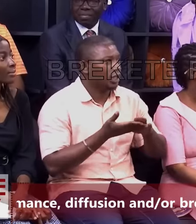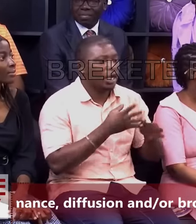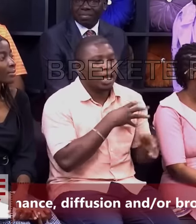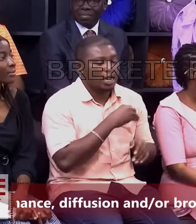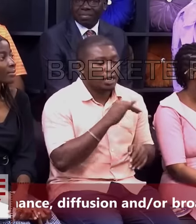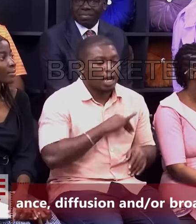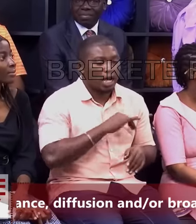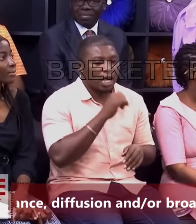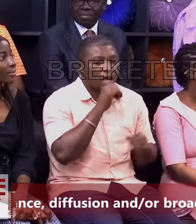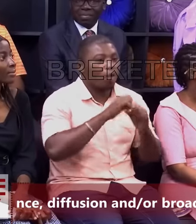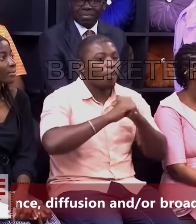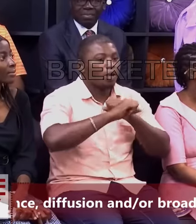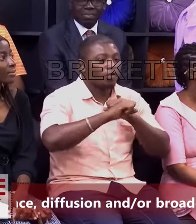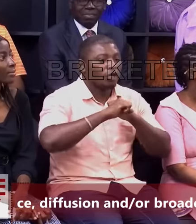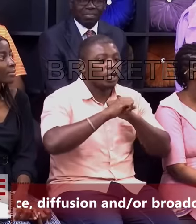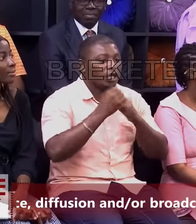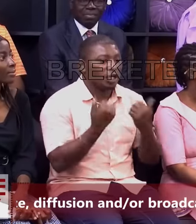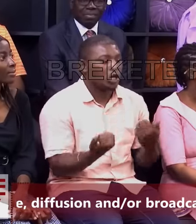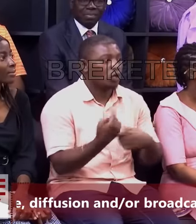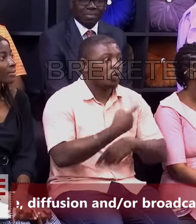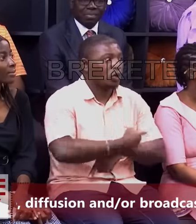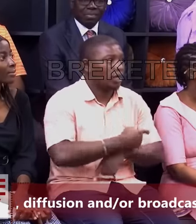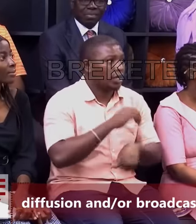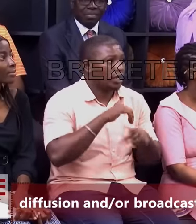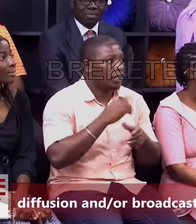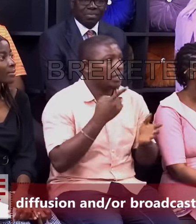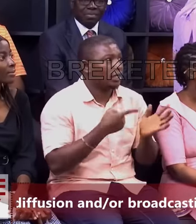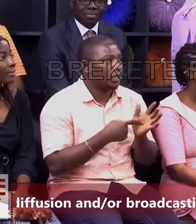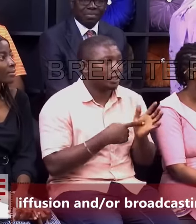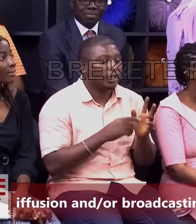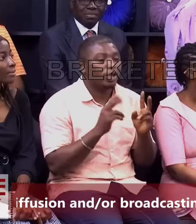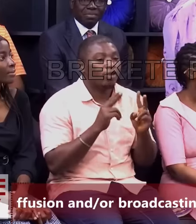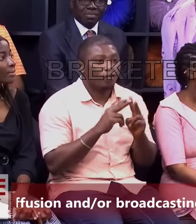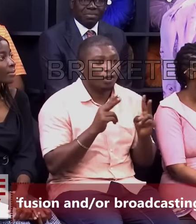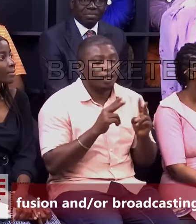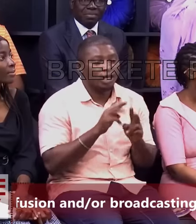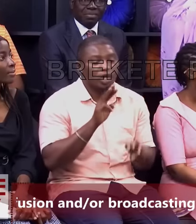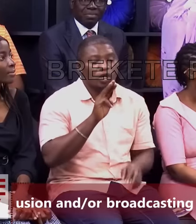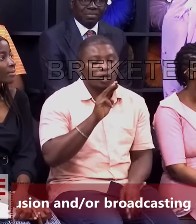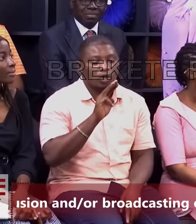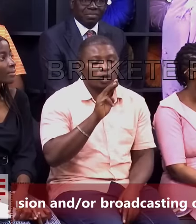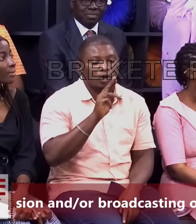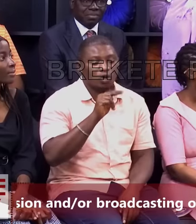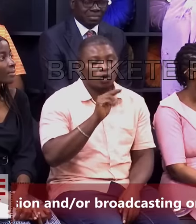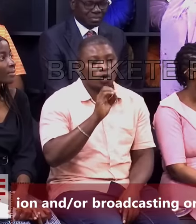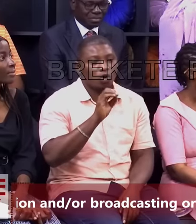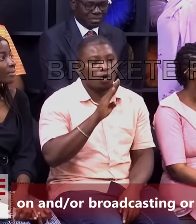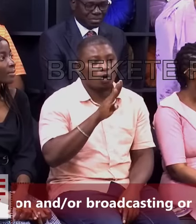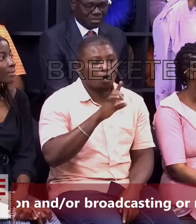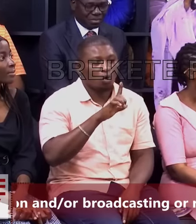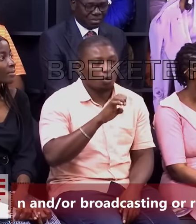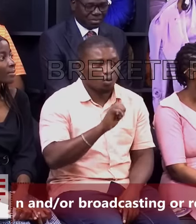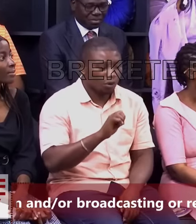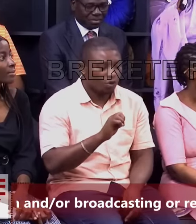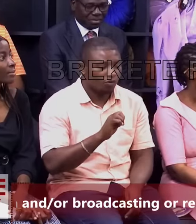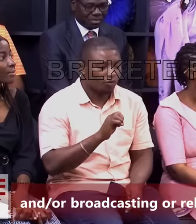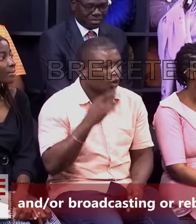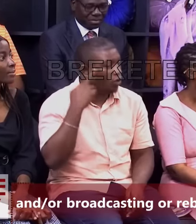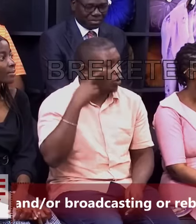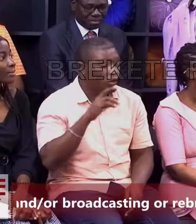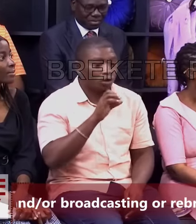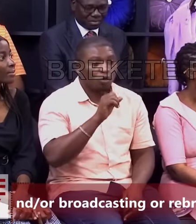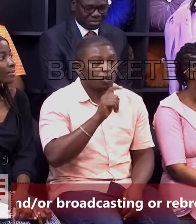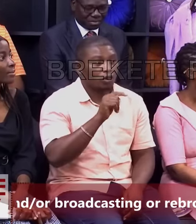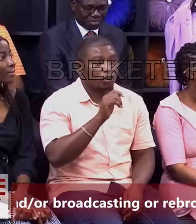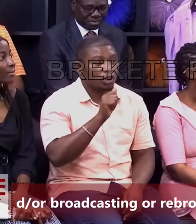I'm advocating today in this very Noble radio station for